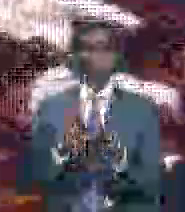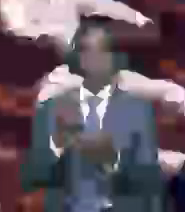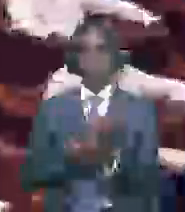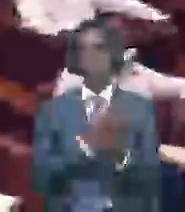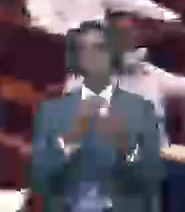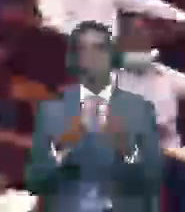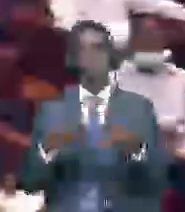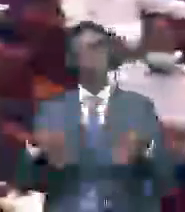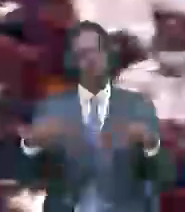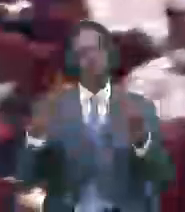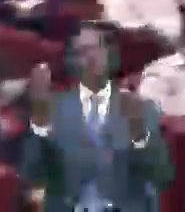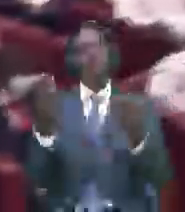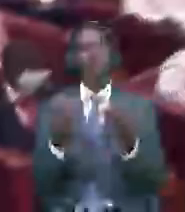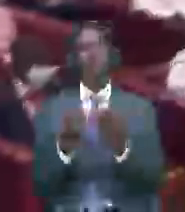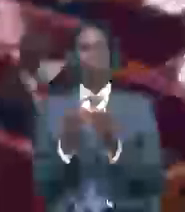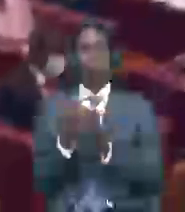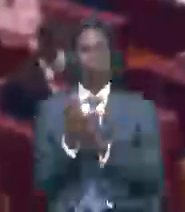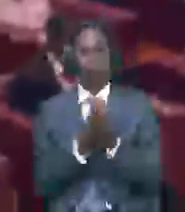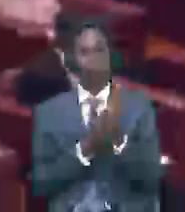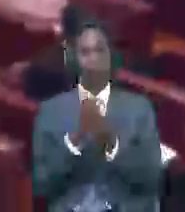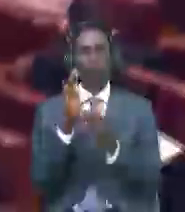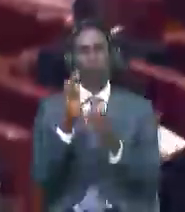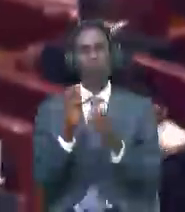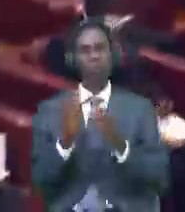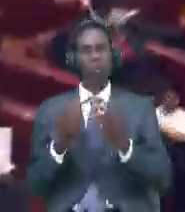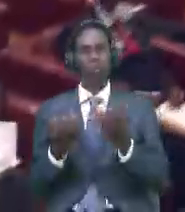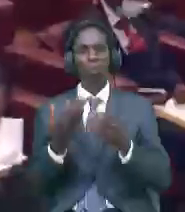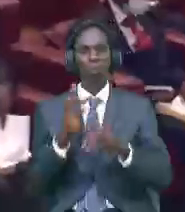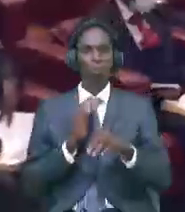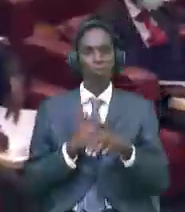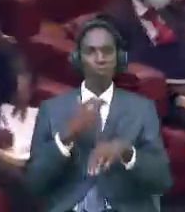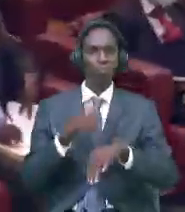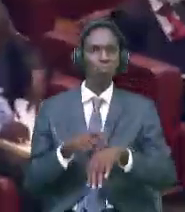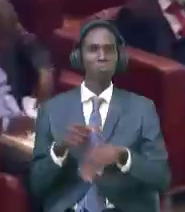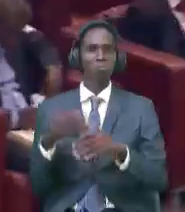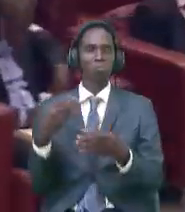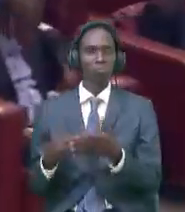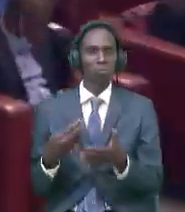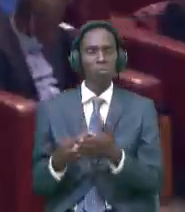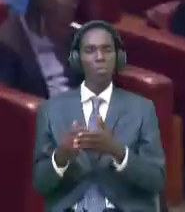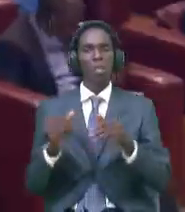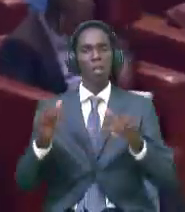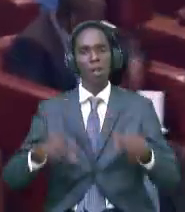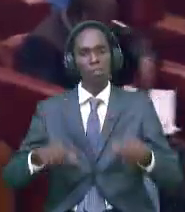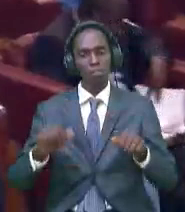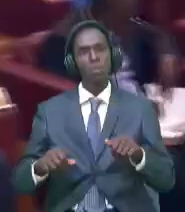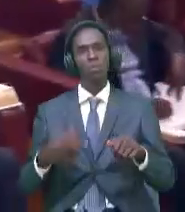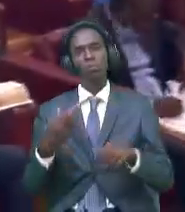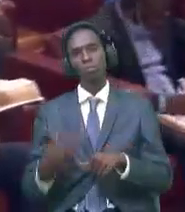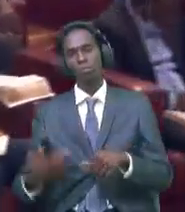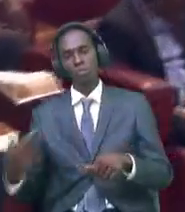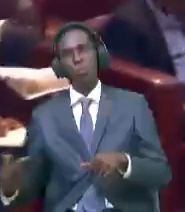sacrificially every time of our time, of our money, of our resources, of our ability, of our skill,